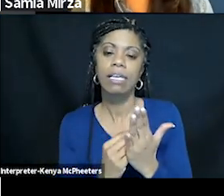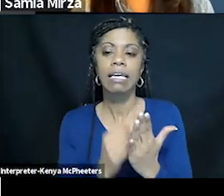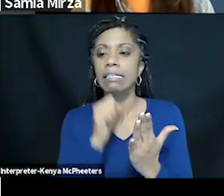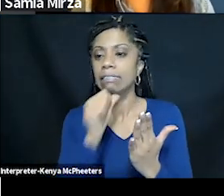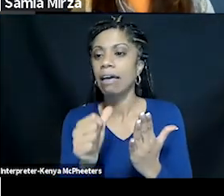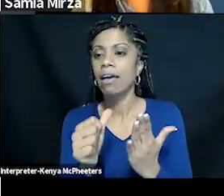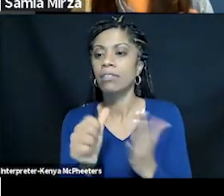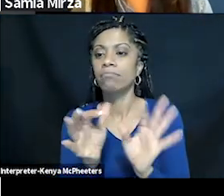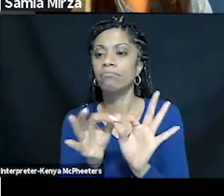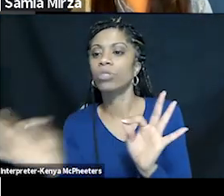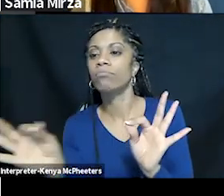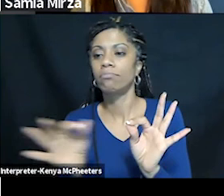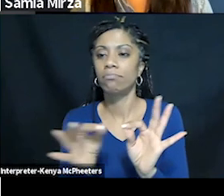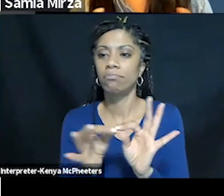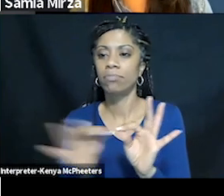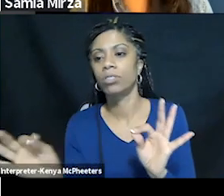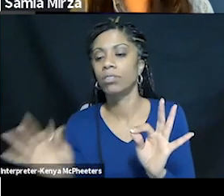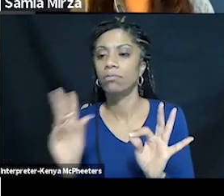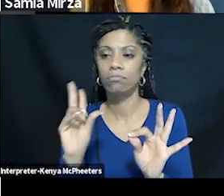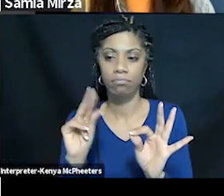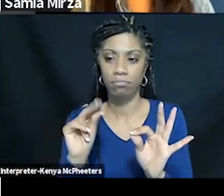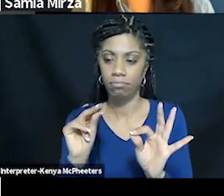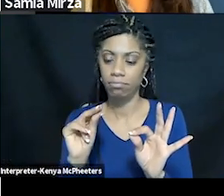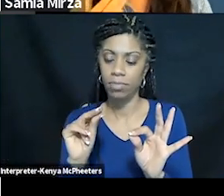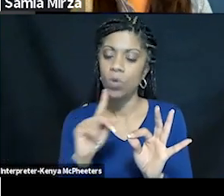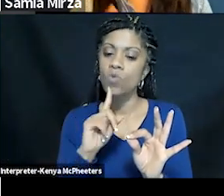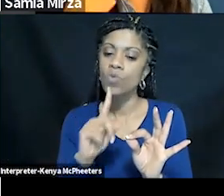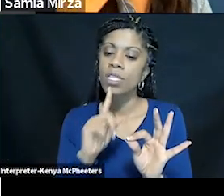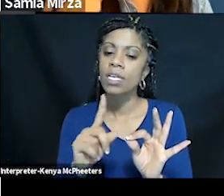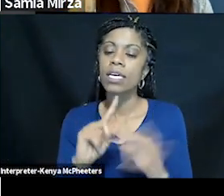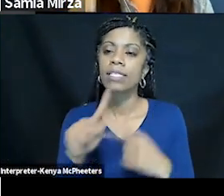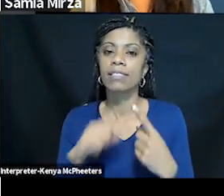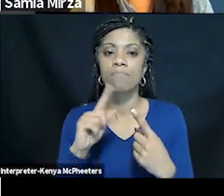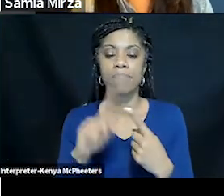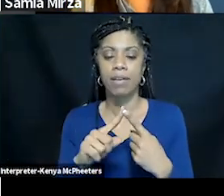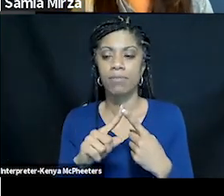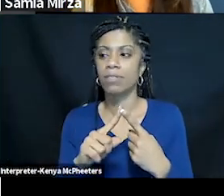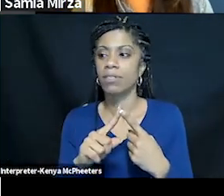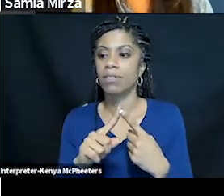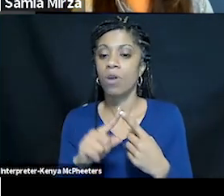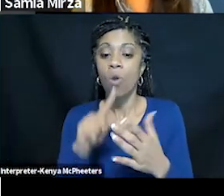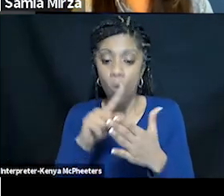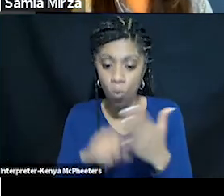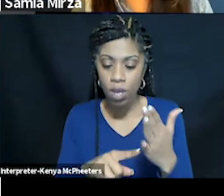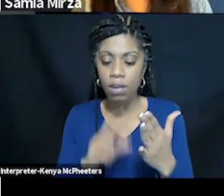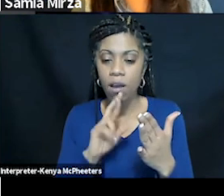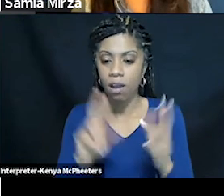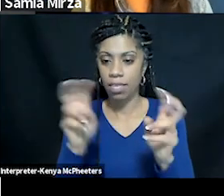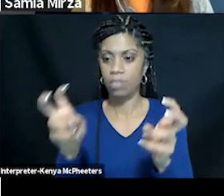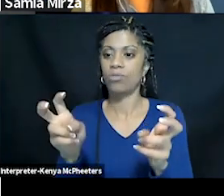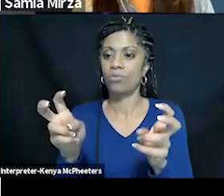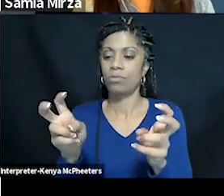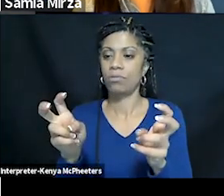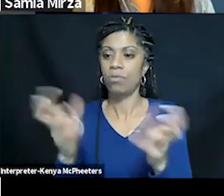a matter of understanding, embodying the issues, and then being able to articulate that back into the field and into the